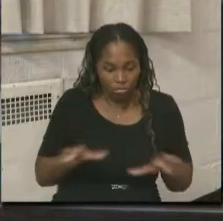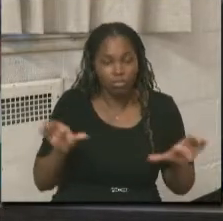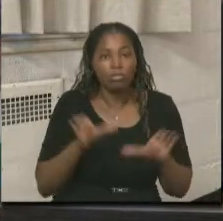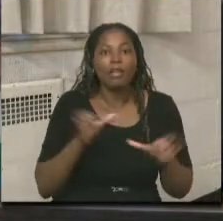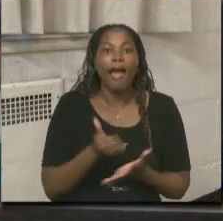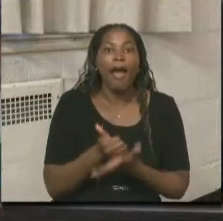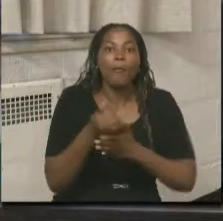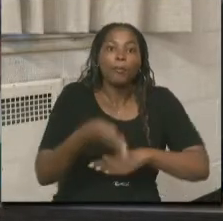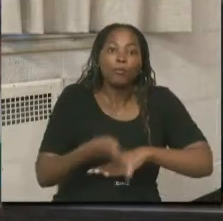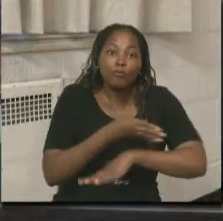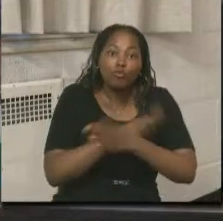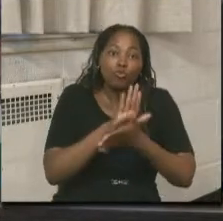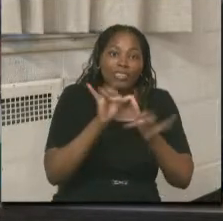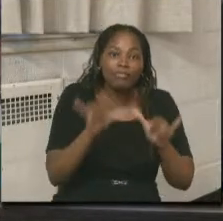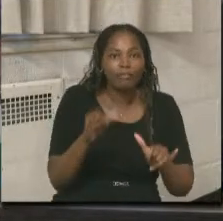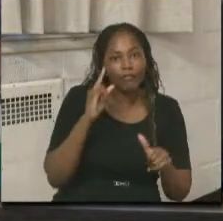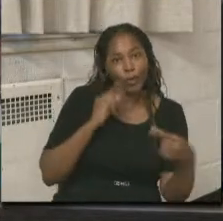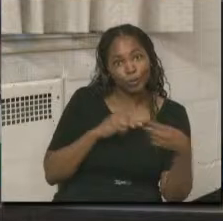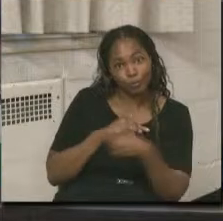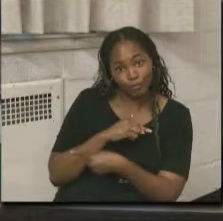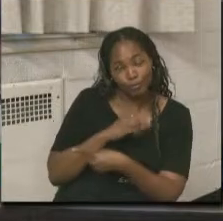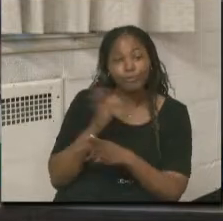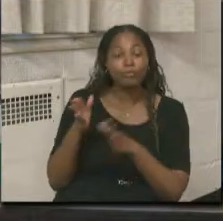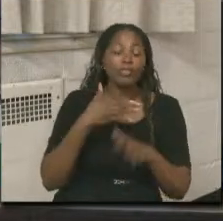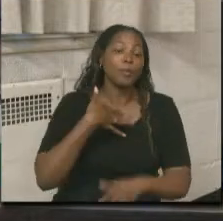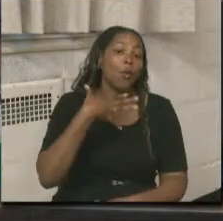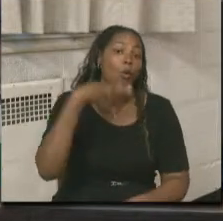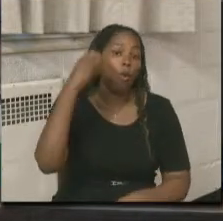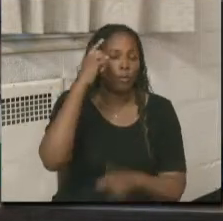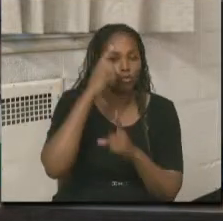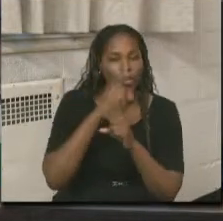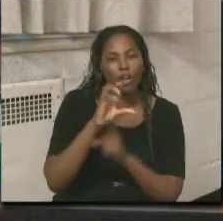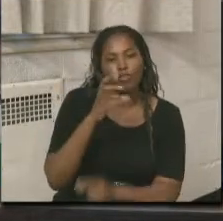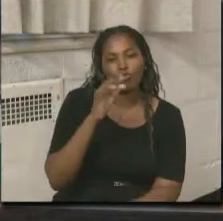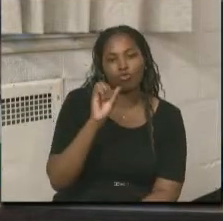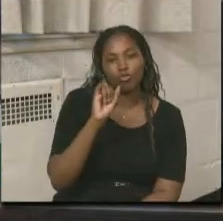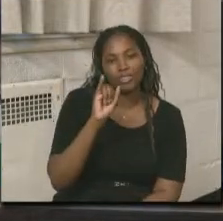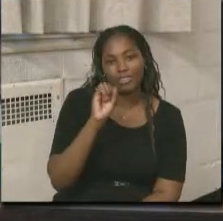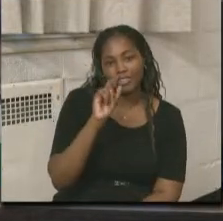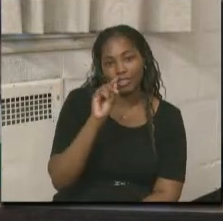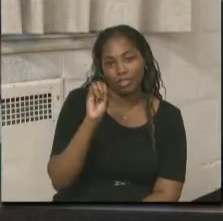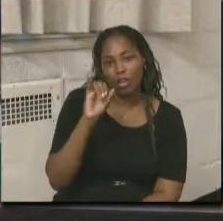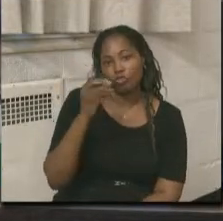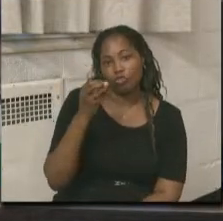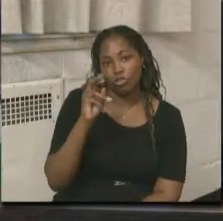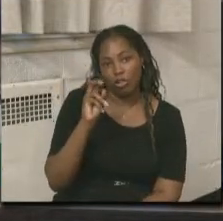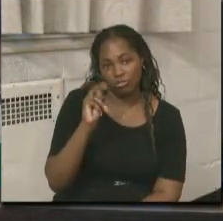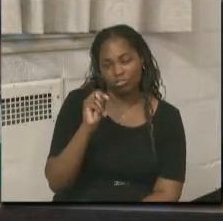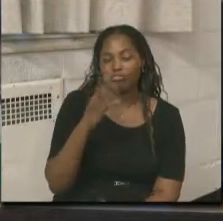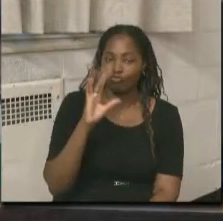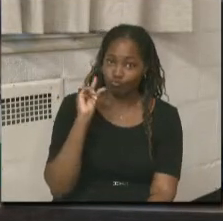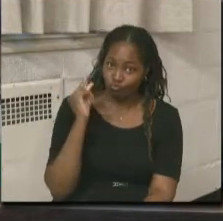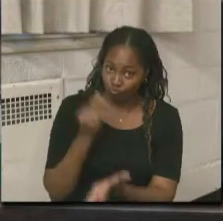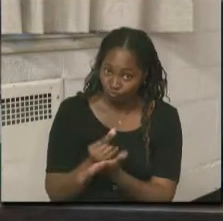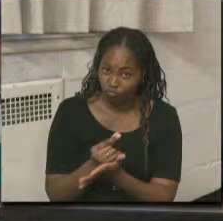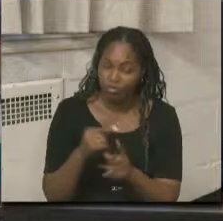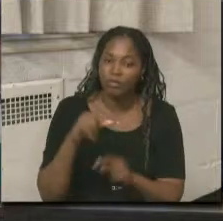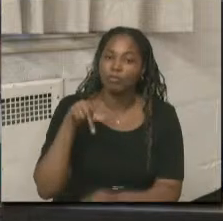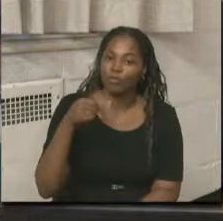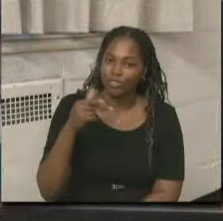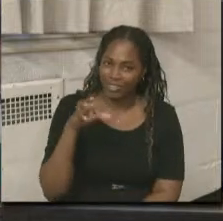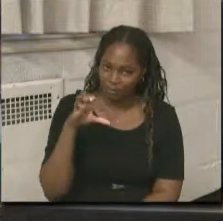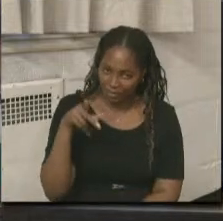system. And my older brother, Christos Johnson, he did graduate from the school system, but he was a beautiful